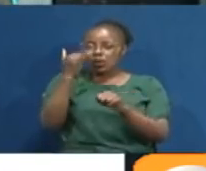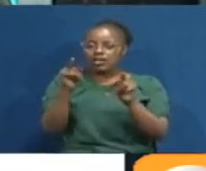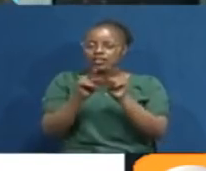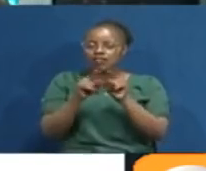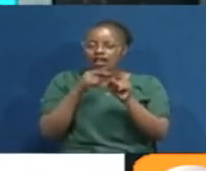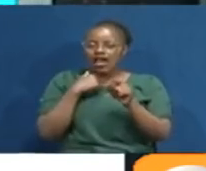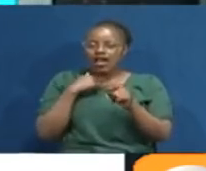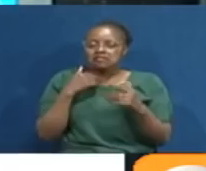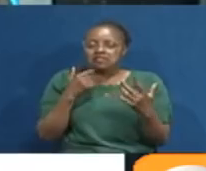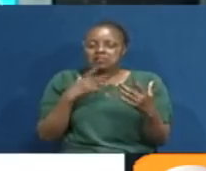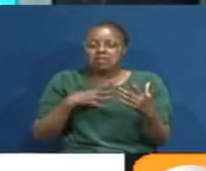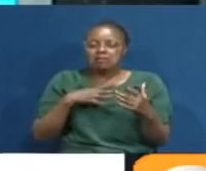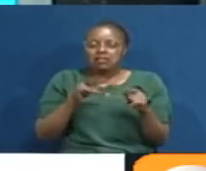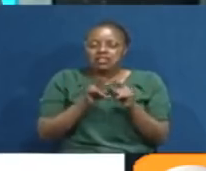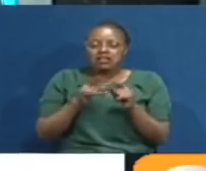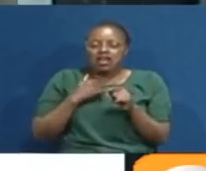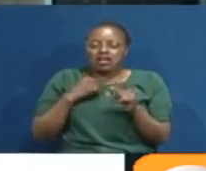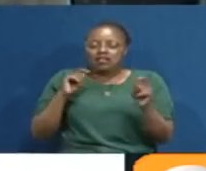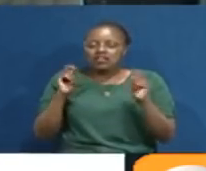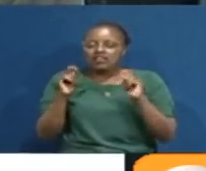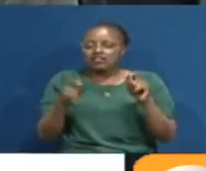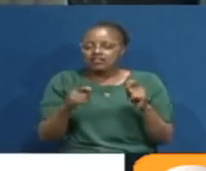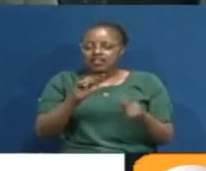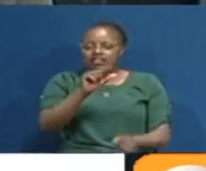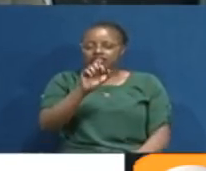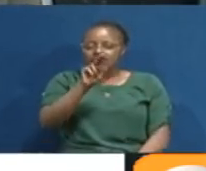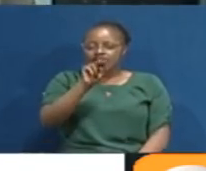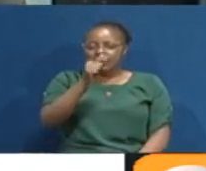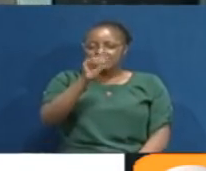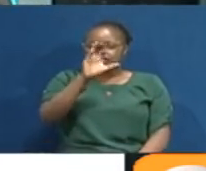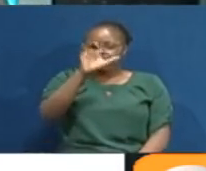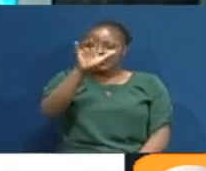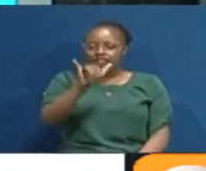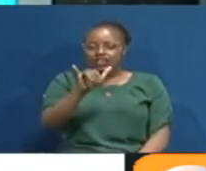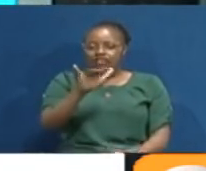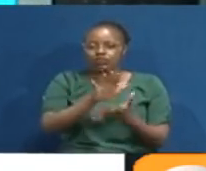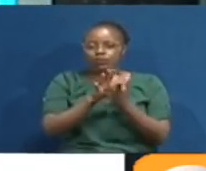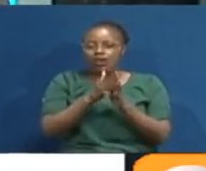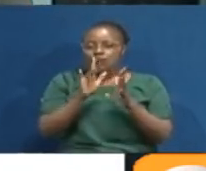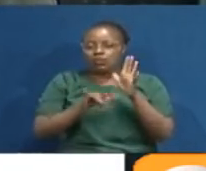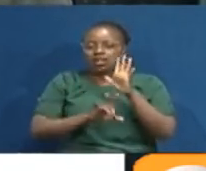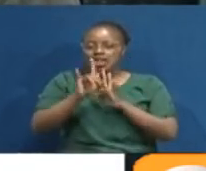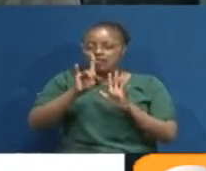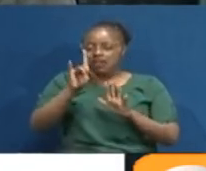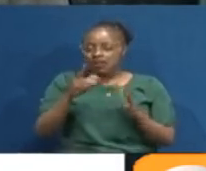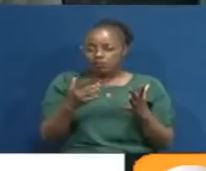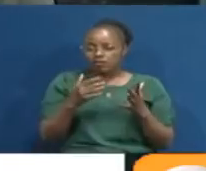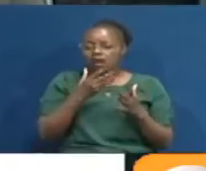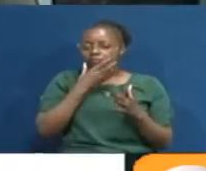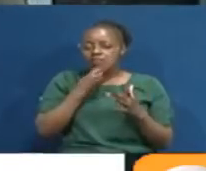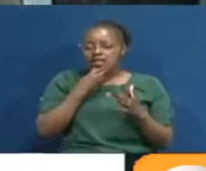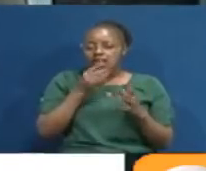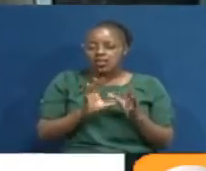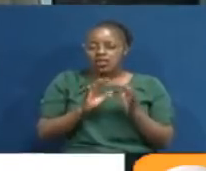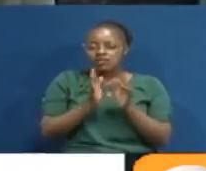like balding, some people will be genetically determined to become, you know, develop male pattern